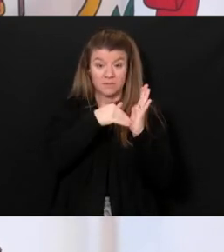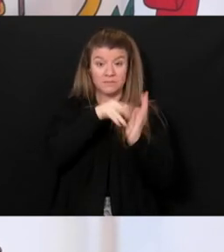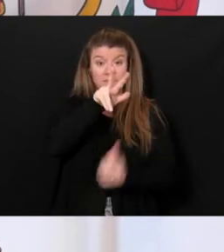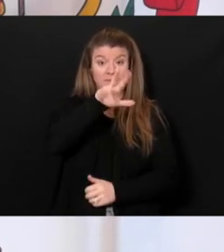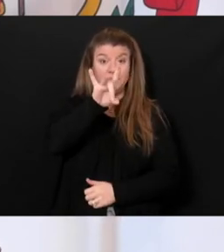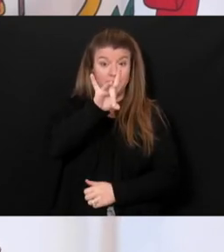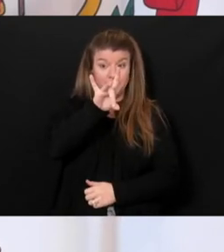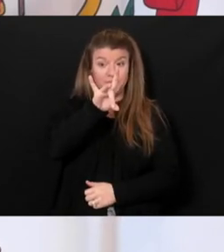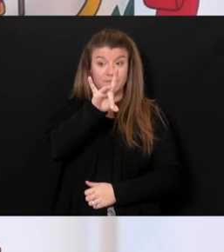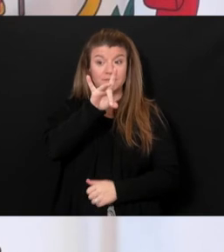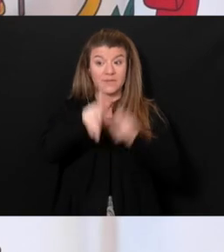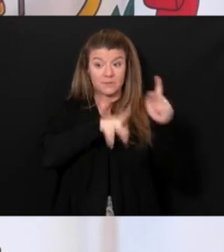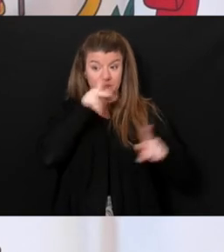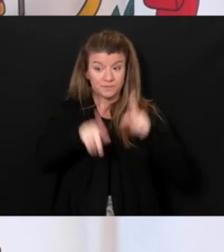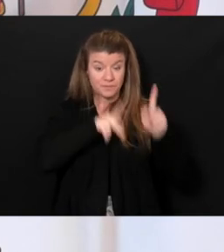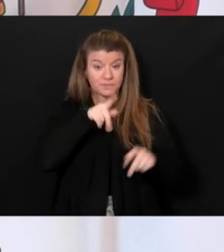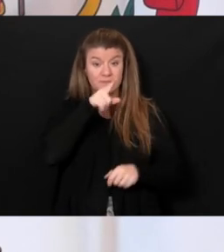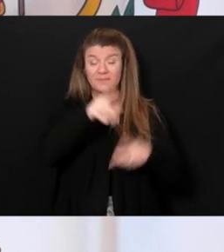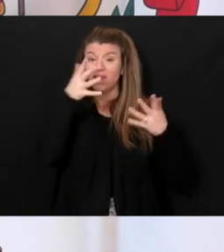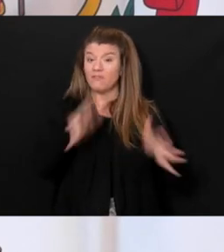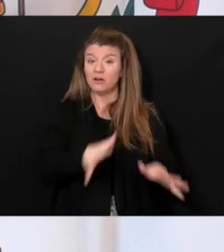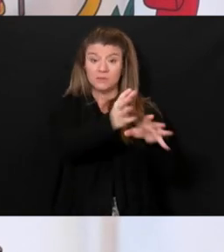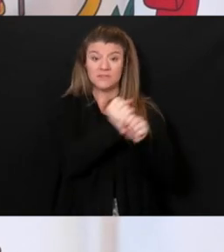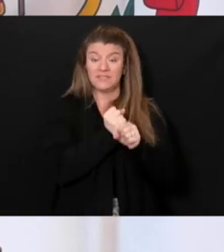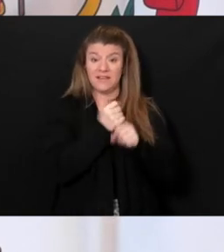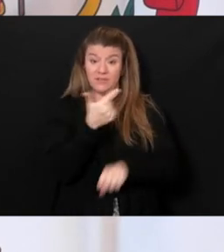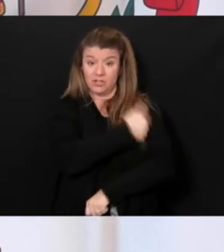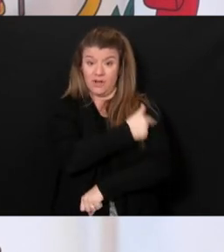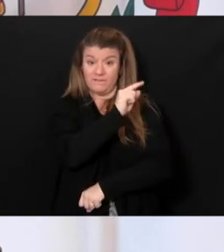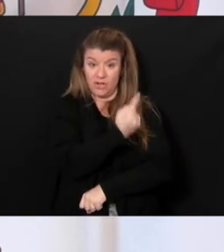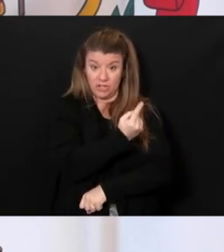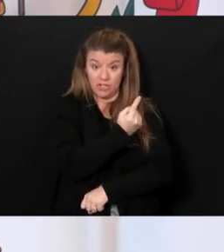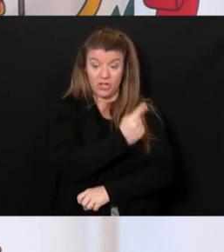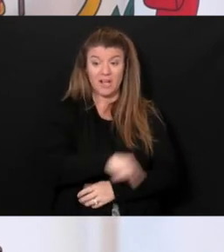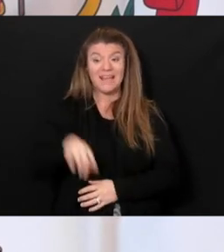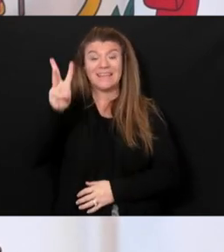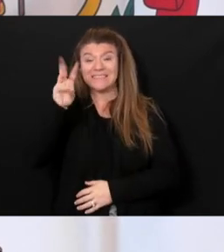136,038 individuals that have received a first-round shot, and